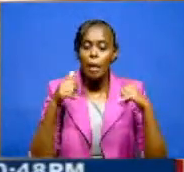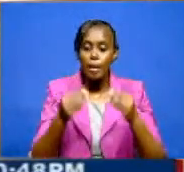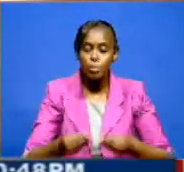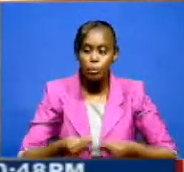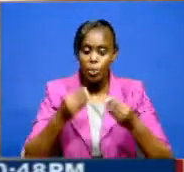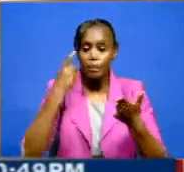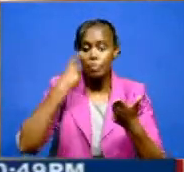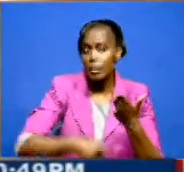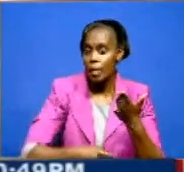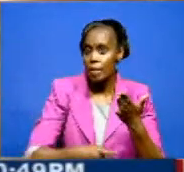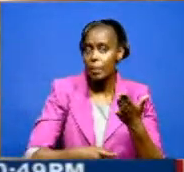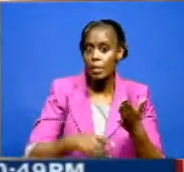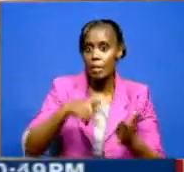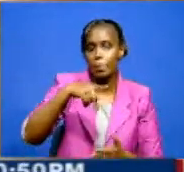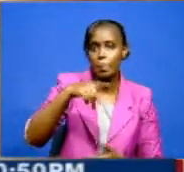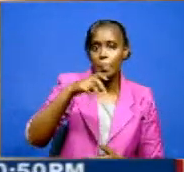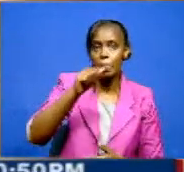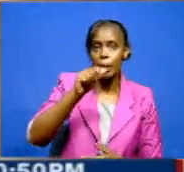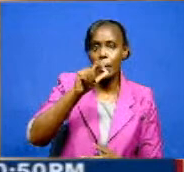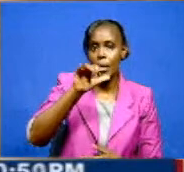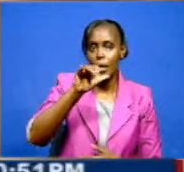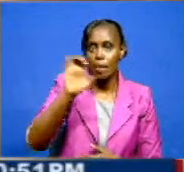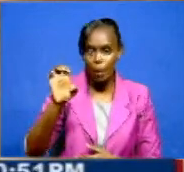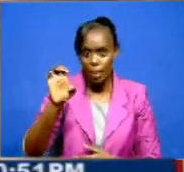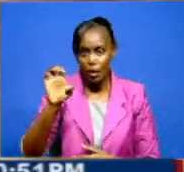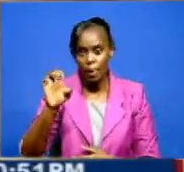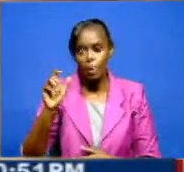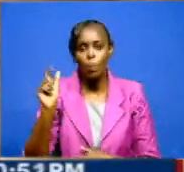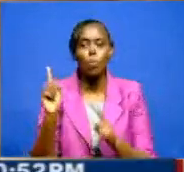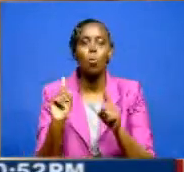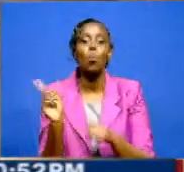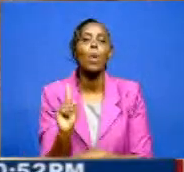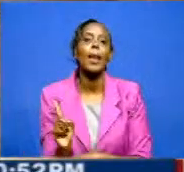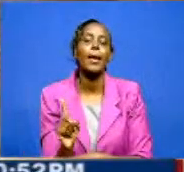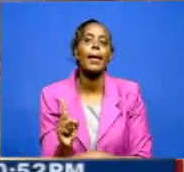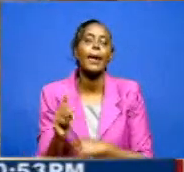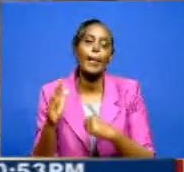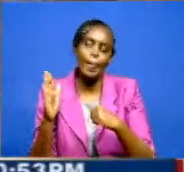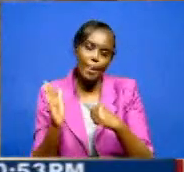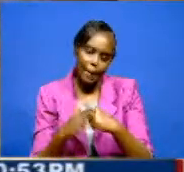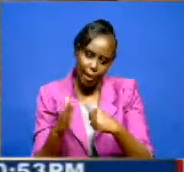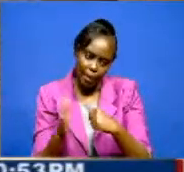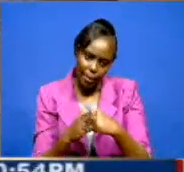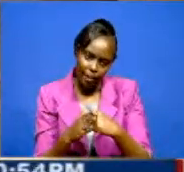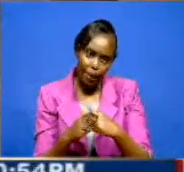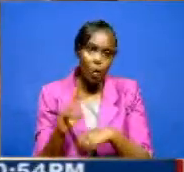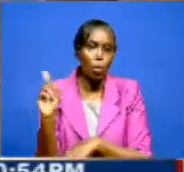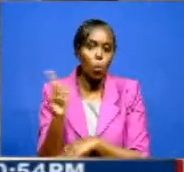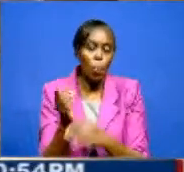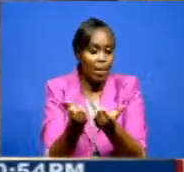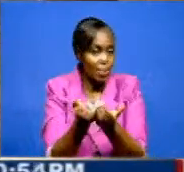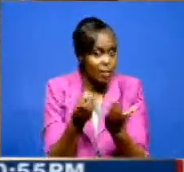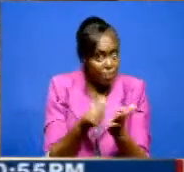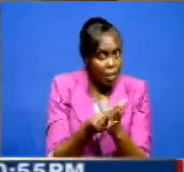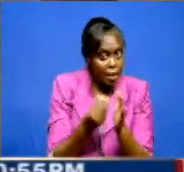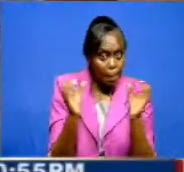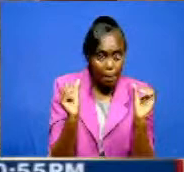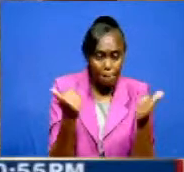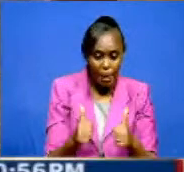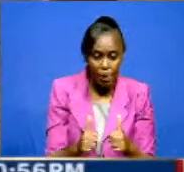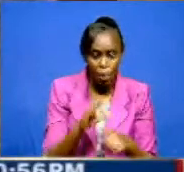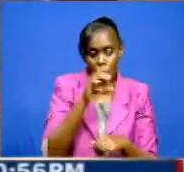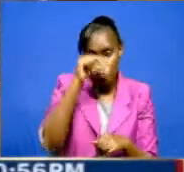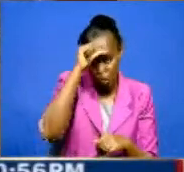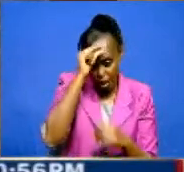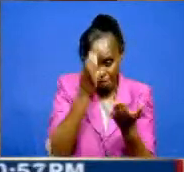taxes, PAYE, is on the 9th. So when we do not, receive the money, and when the county